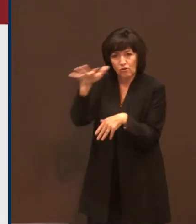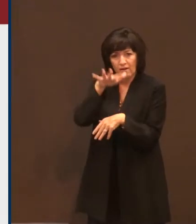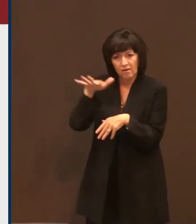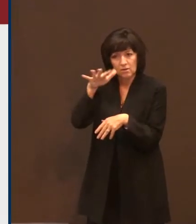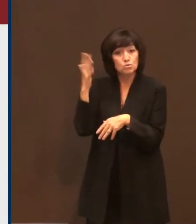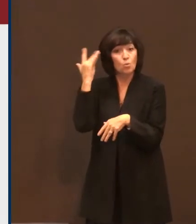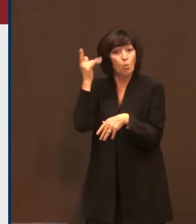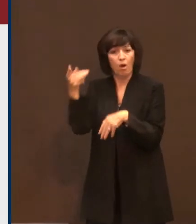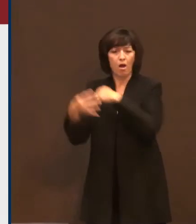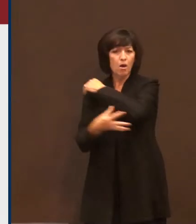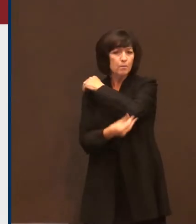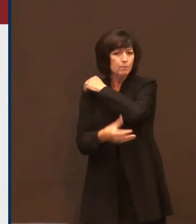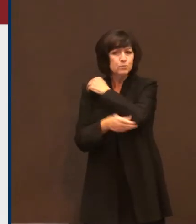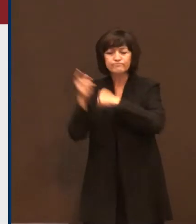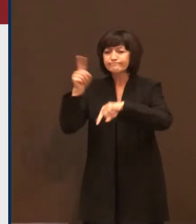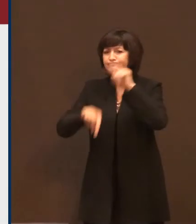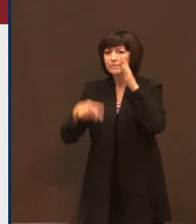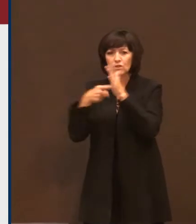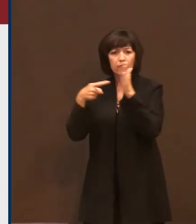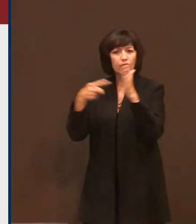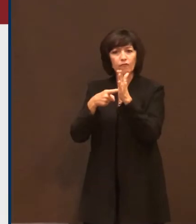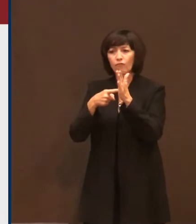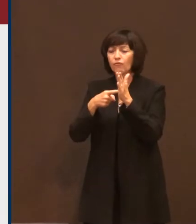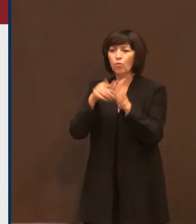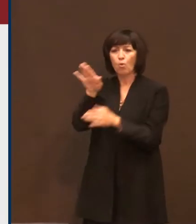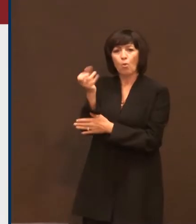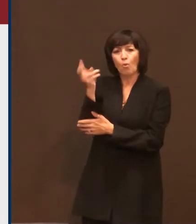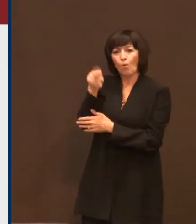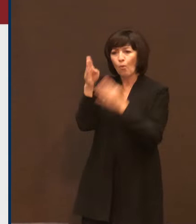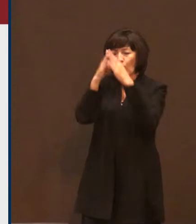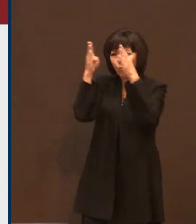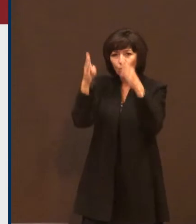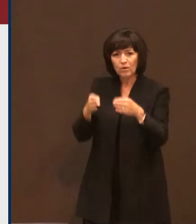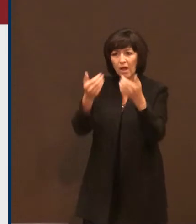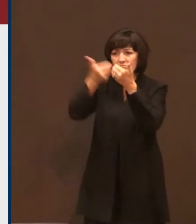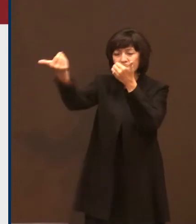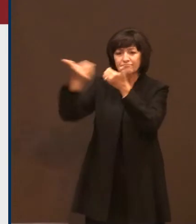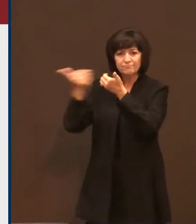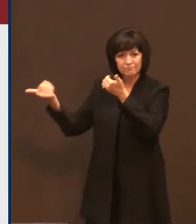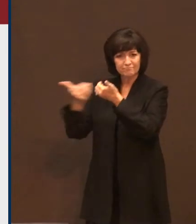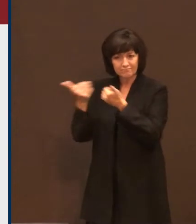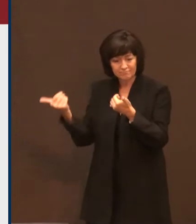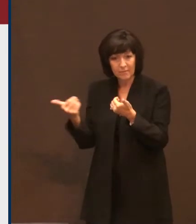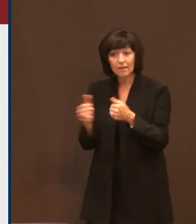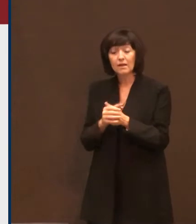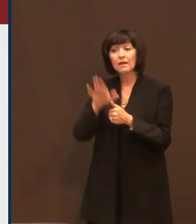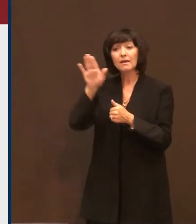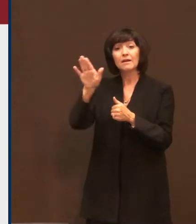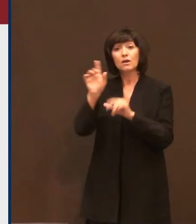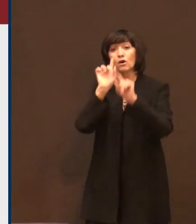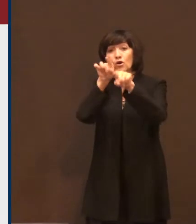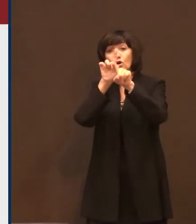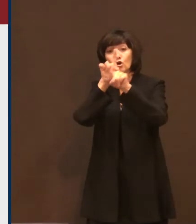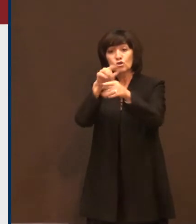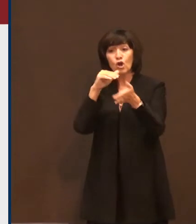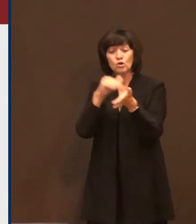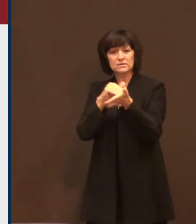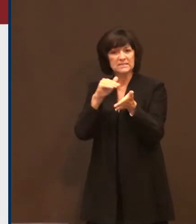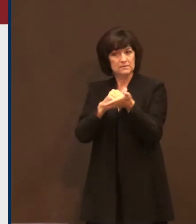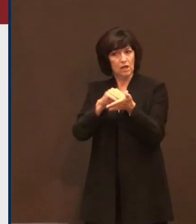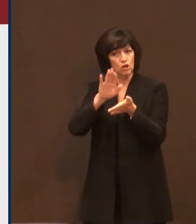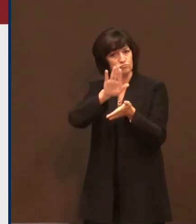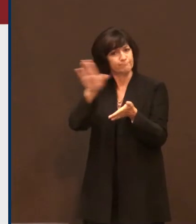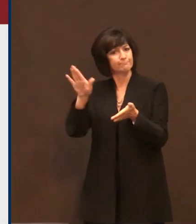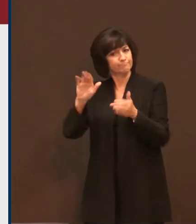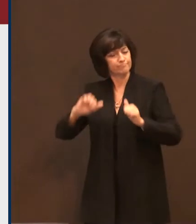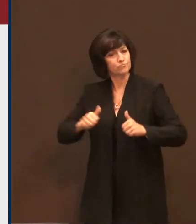health consequences, and even health care access can be more of a challenge